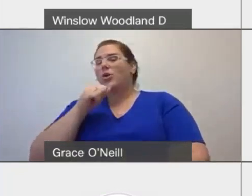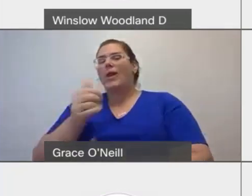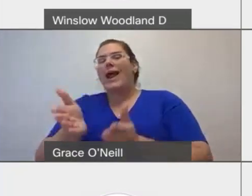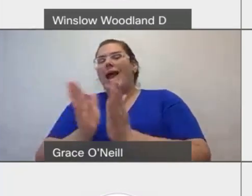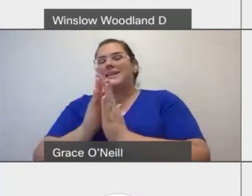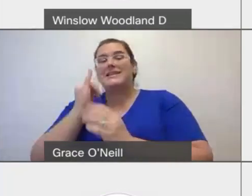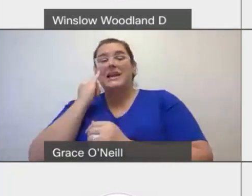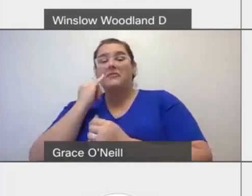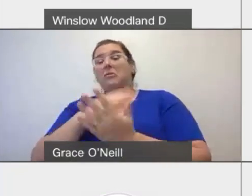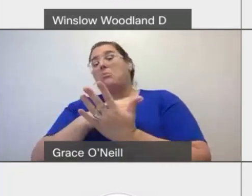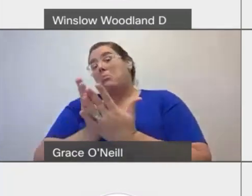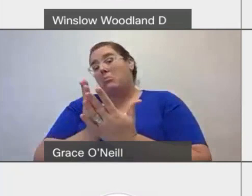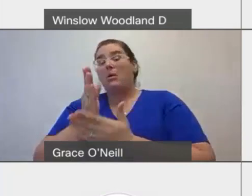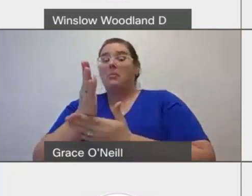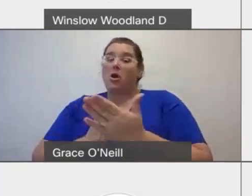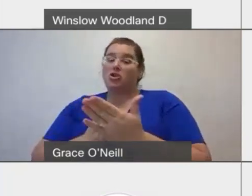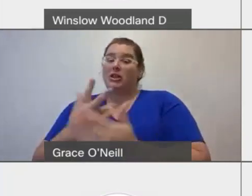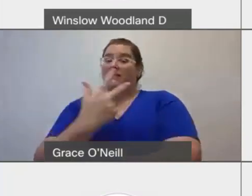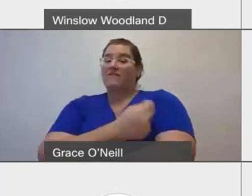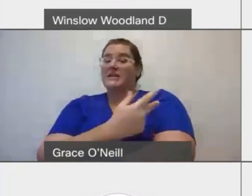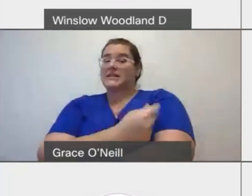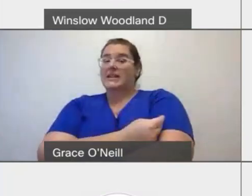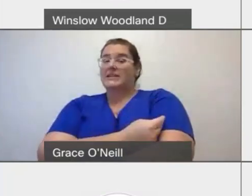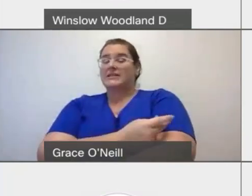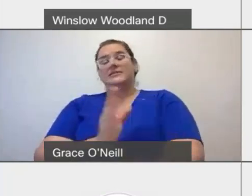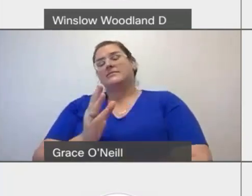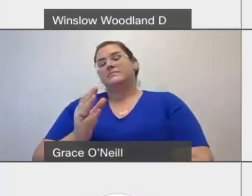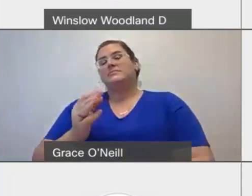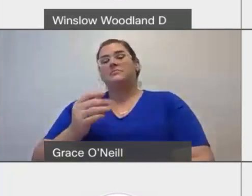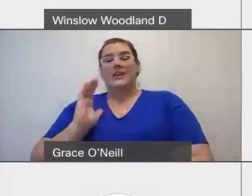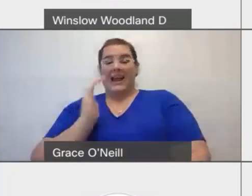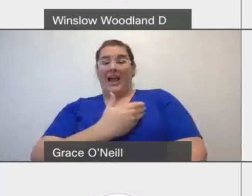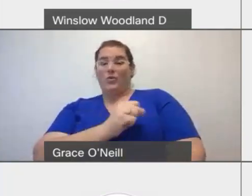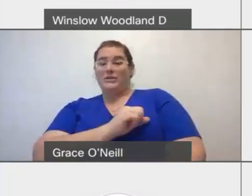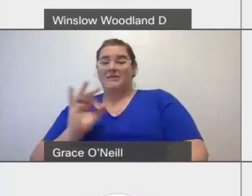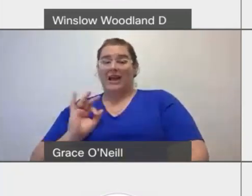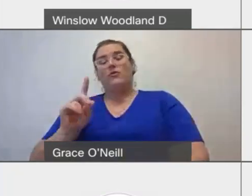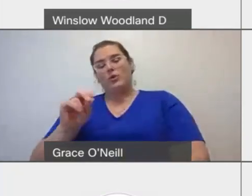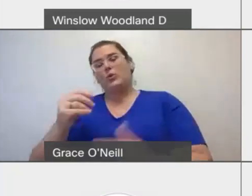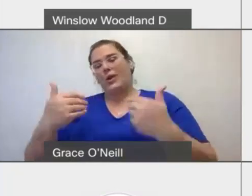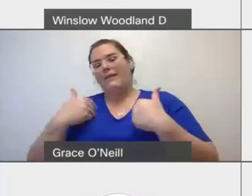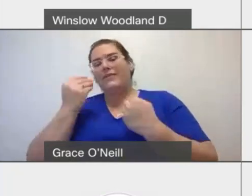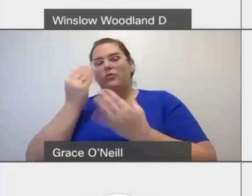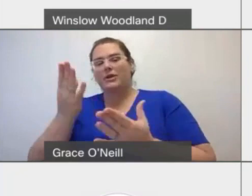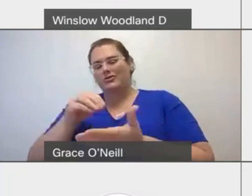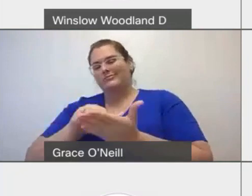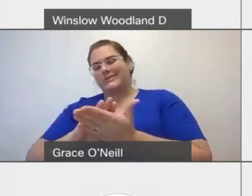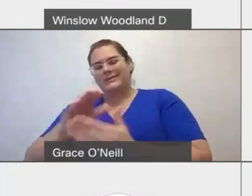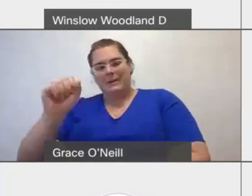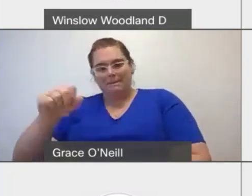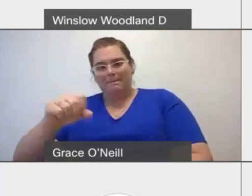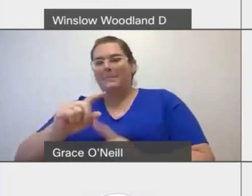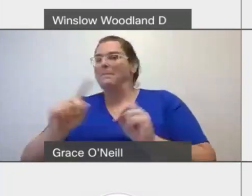For provider staff, amongst our own staff, we do have that information. Although it's not